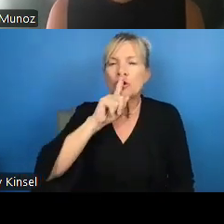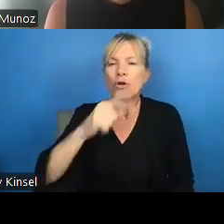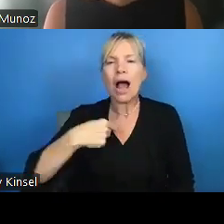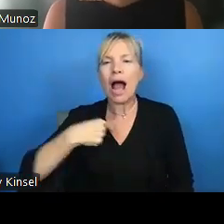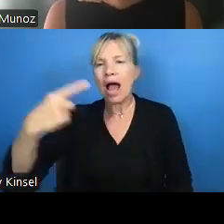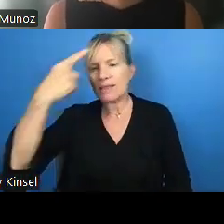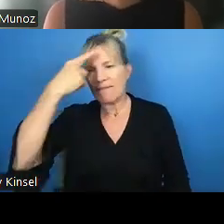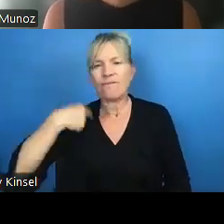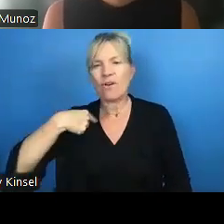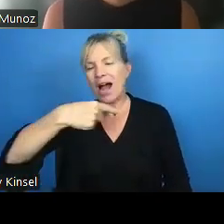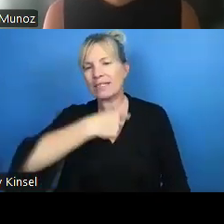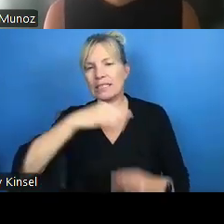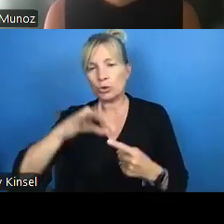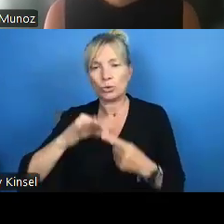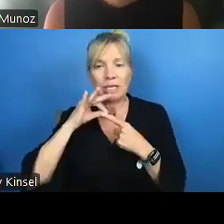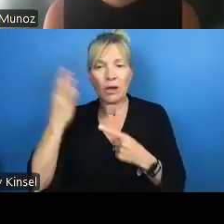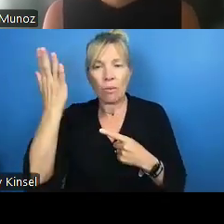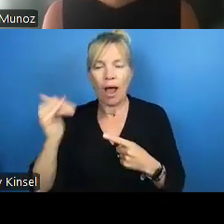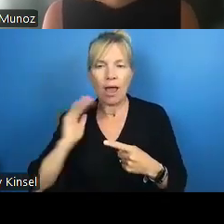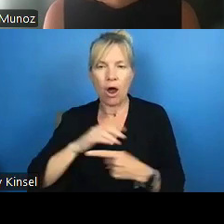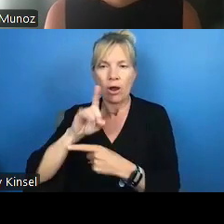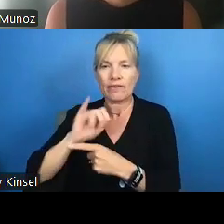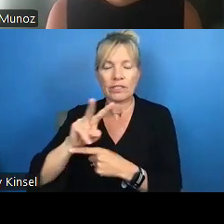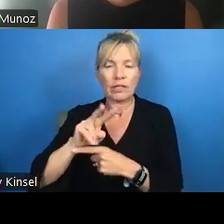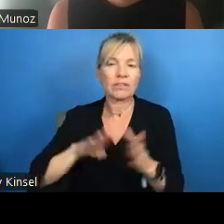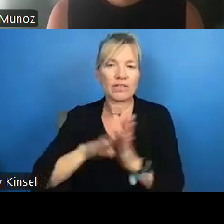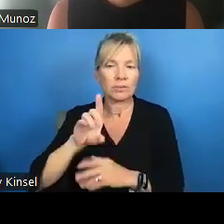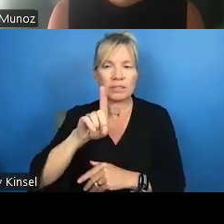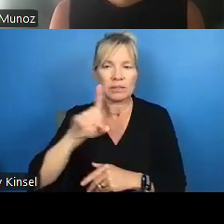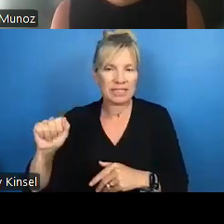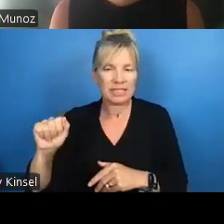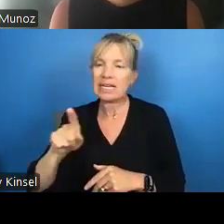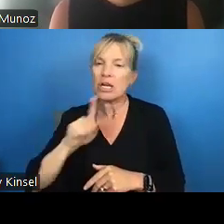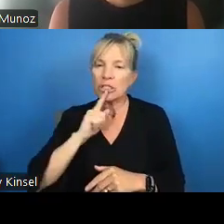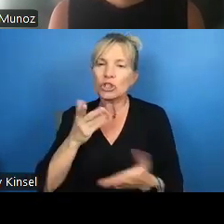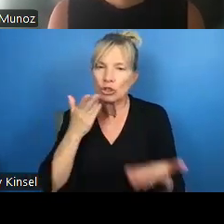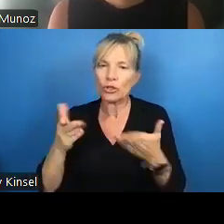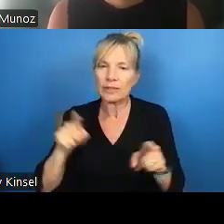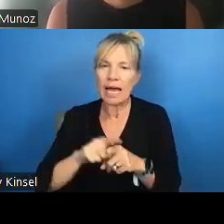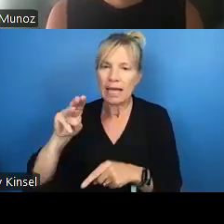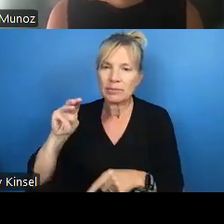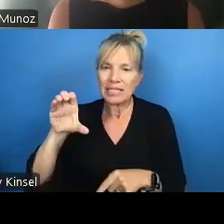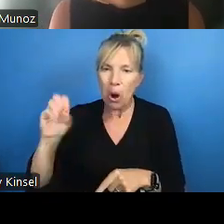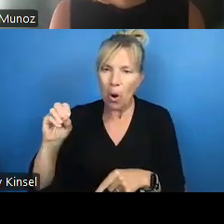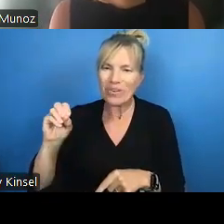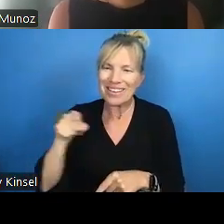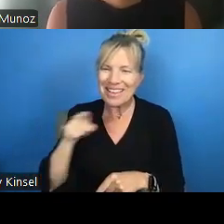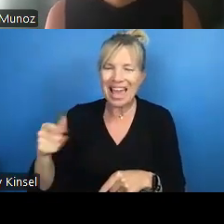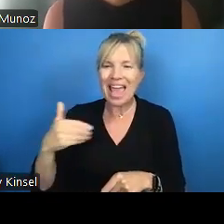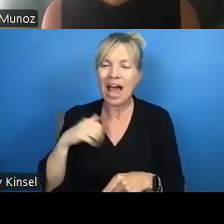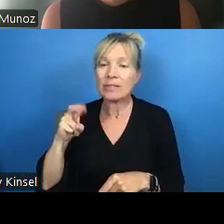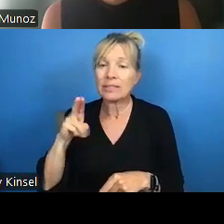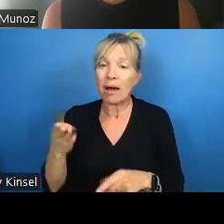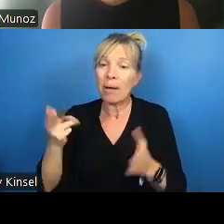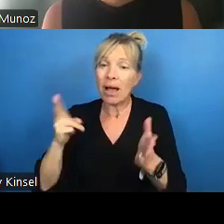for us, it's a little unique in the fact that our Division of Developmental Disabilities actually serves as an MCO. So they have some